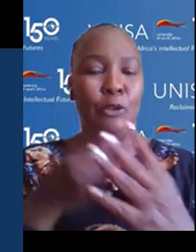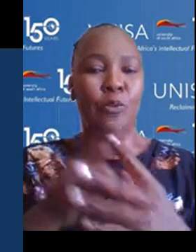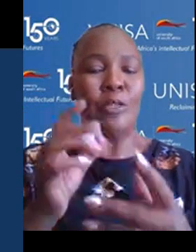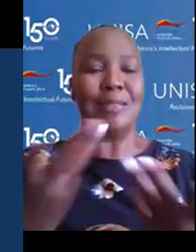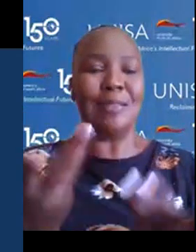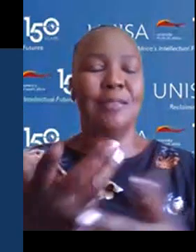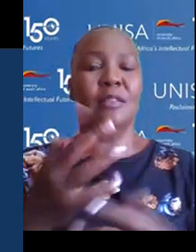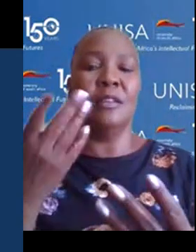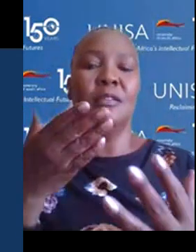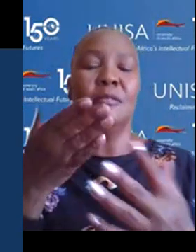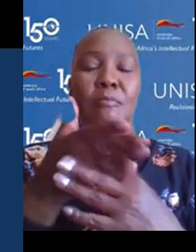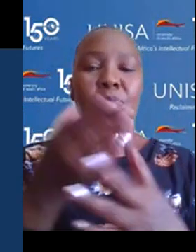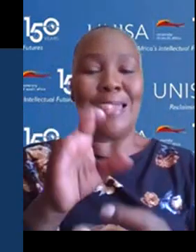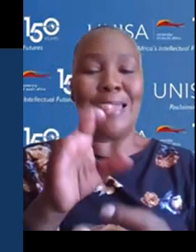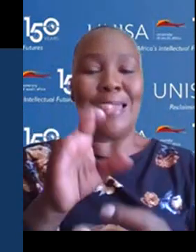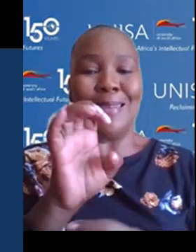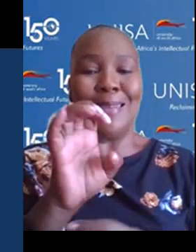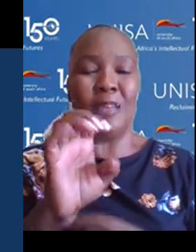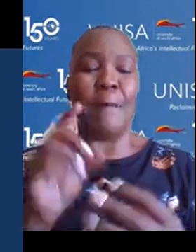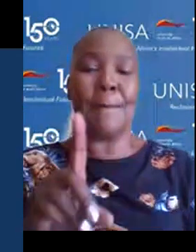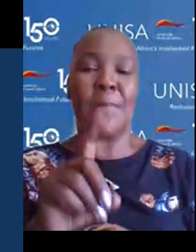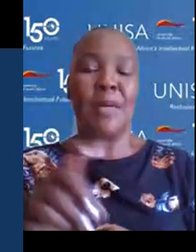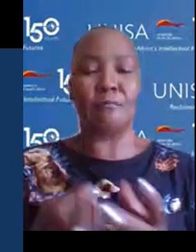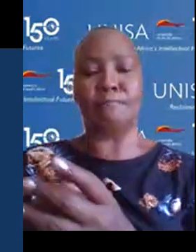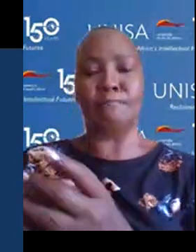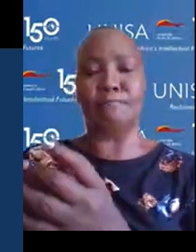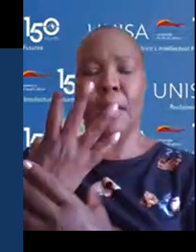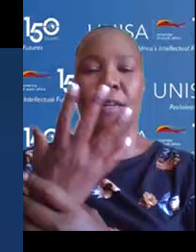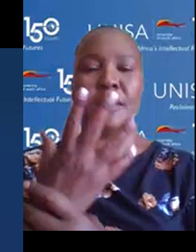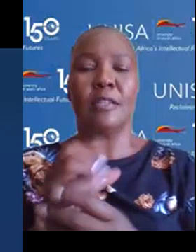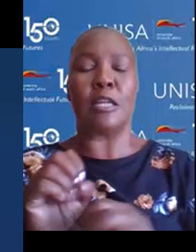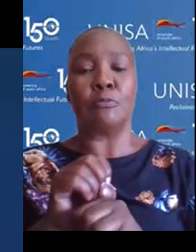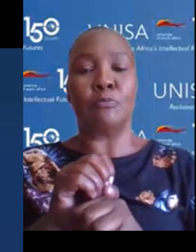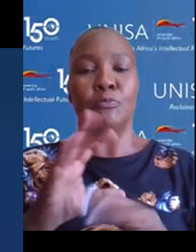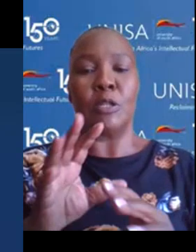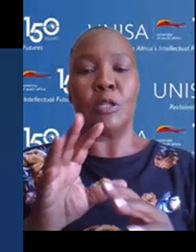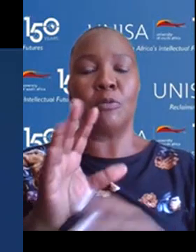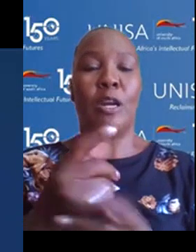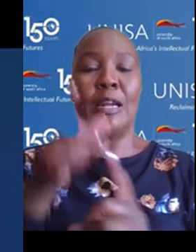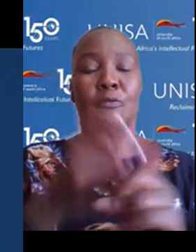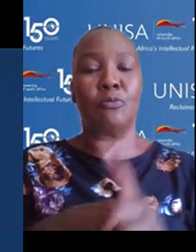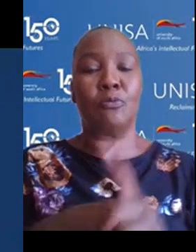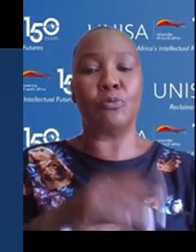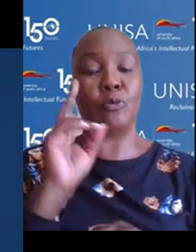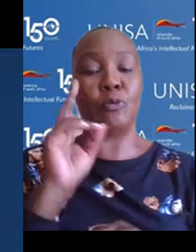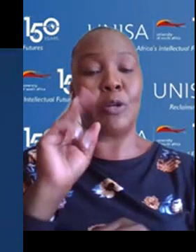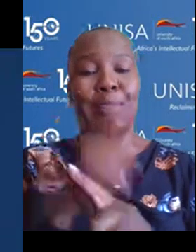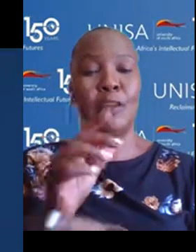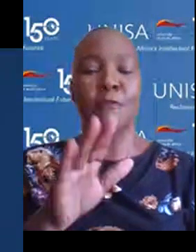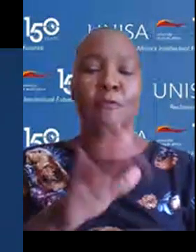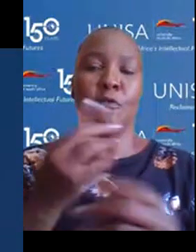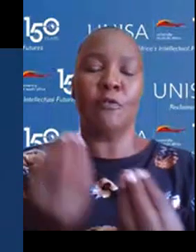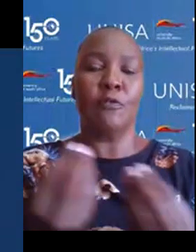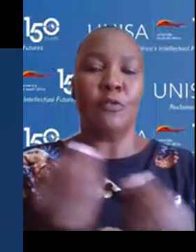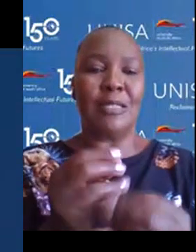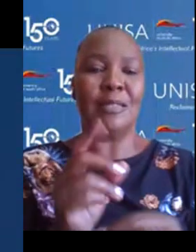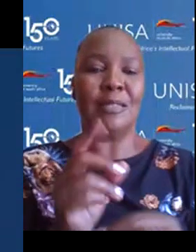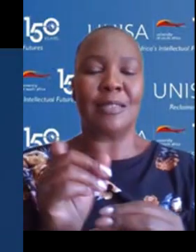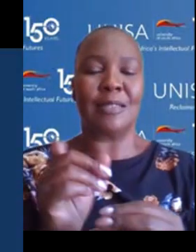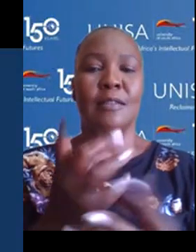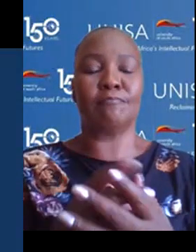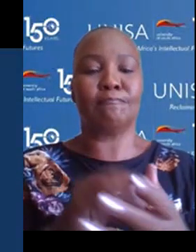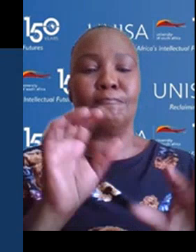and then you hit the E button, and it'll pop up your File Explorer. And we're going to look at that in a few seconds. In your taskbar, you can even